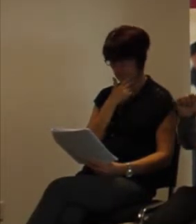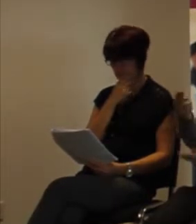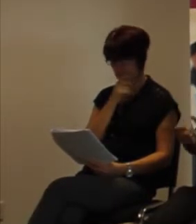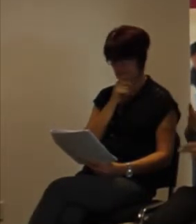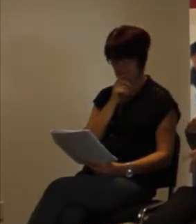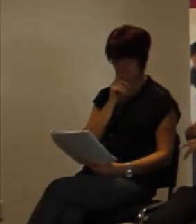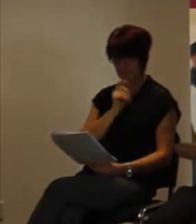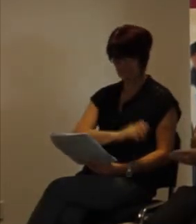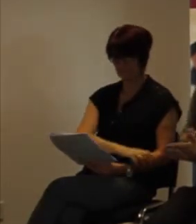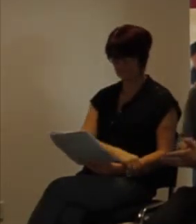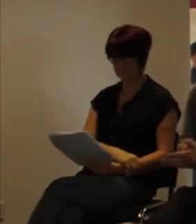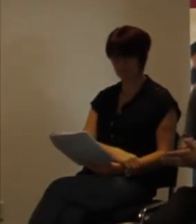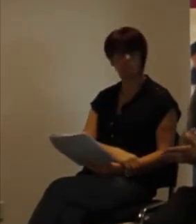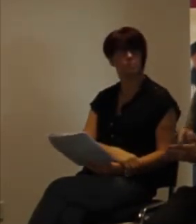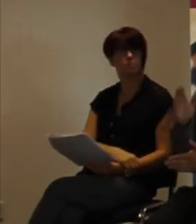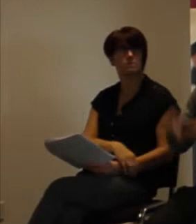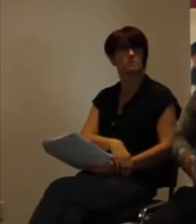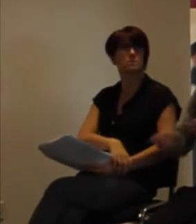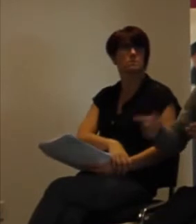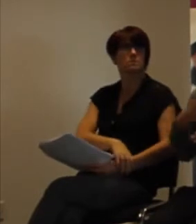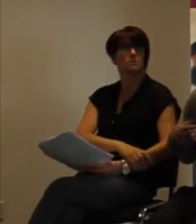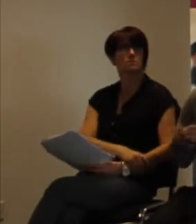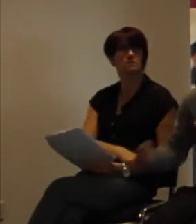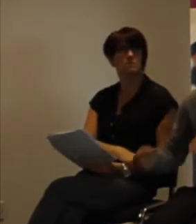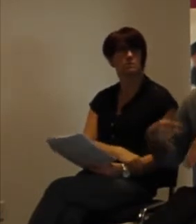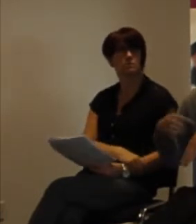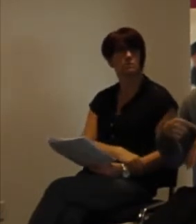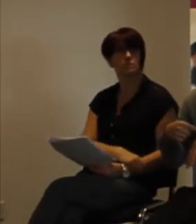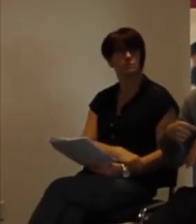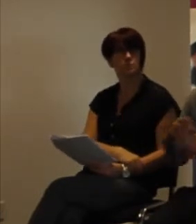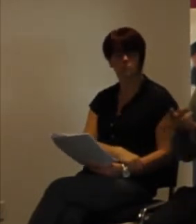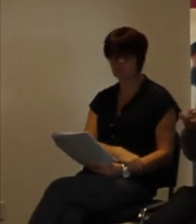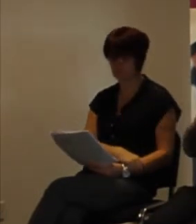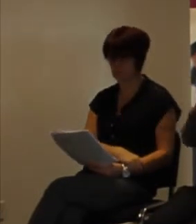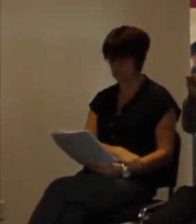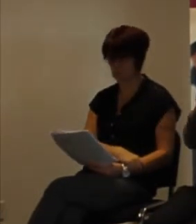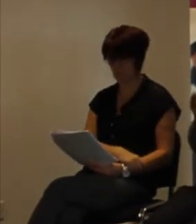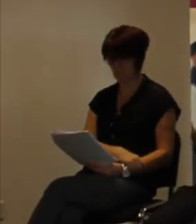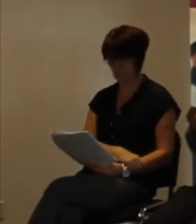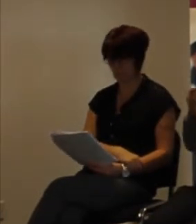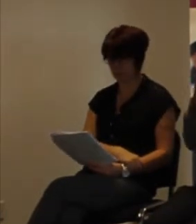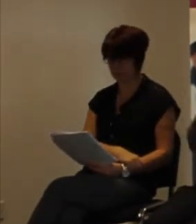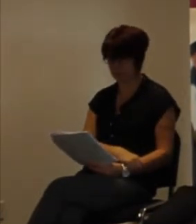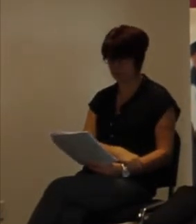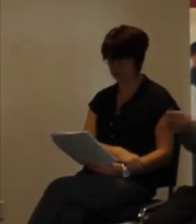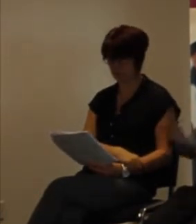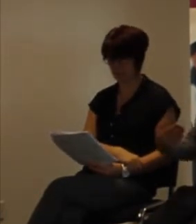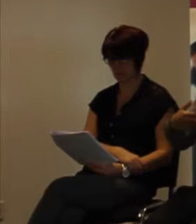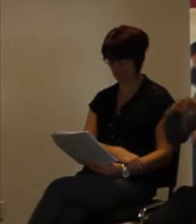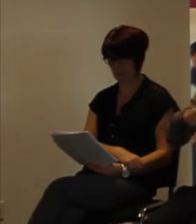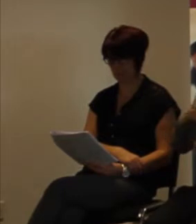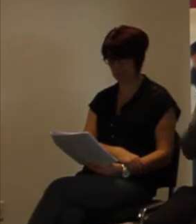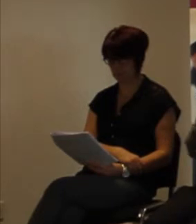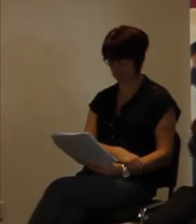have a learner that needs more time, but there is no issue of time with your assessment, then there is no reasonable adjustment. The learner just will complete